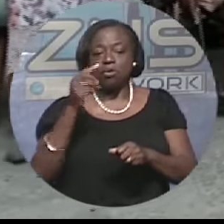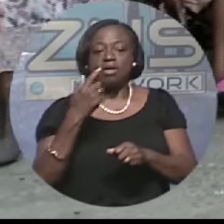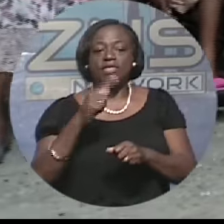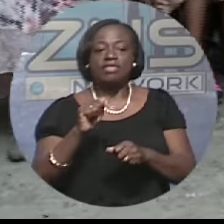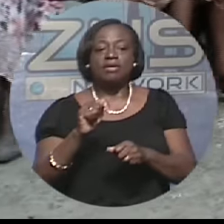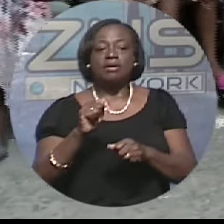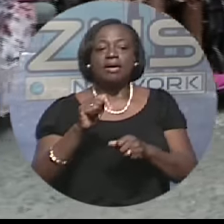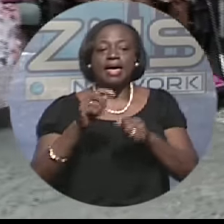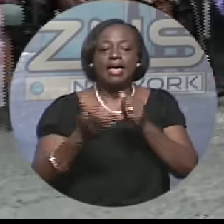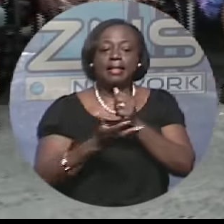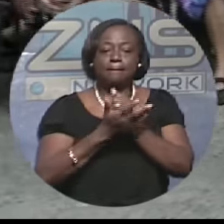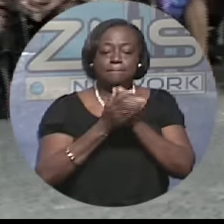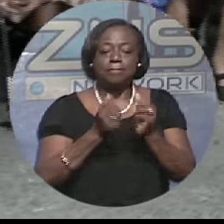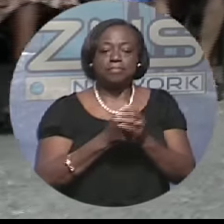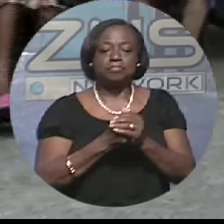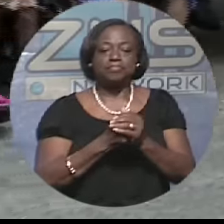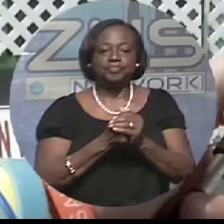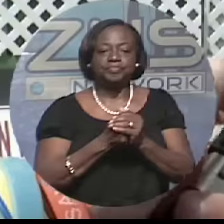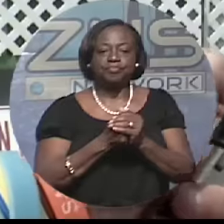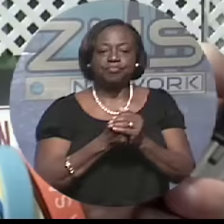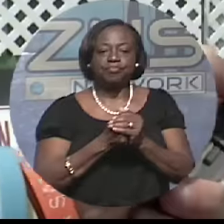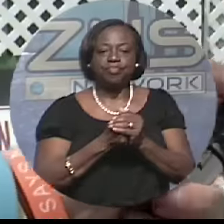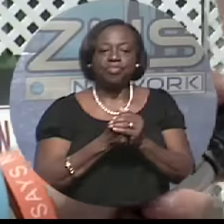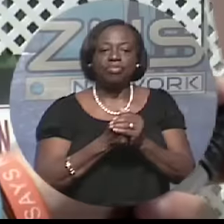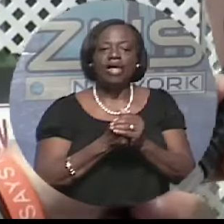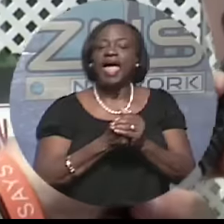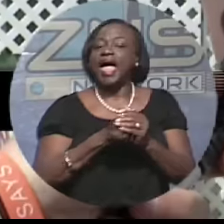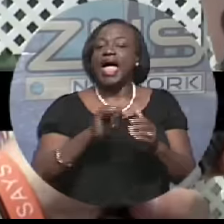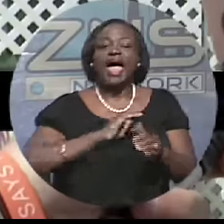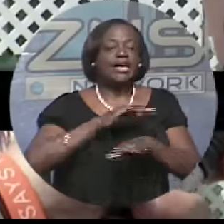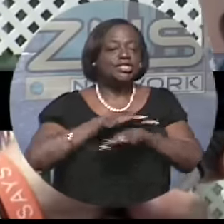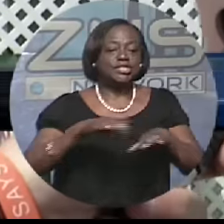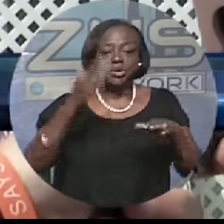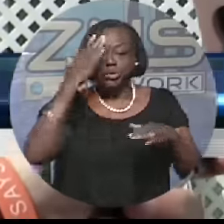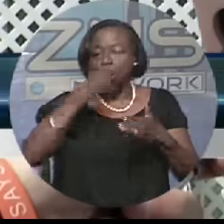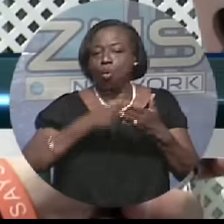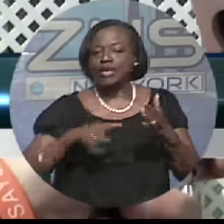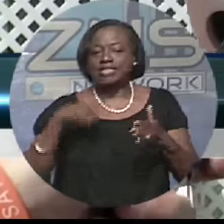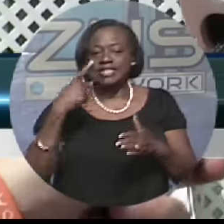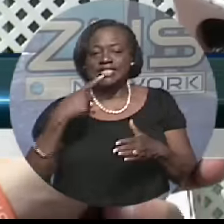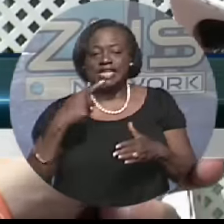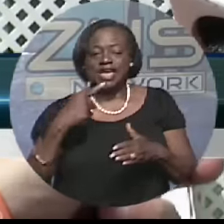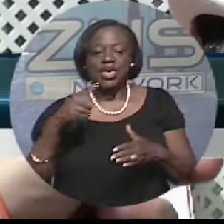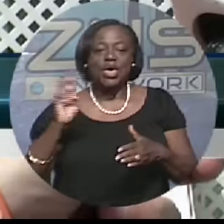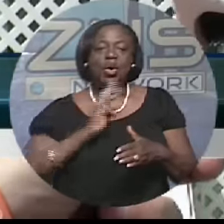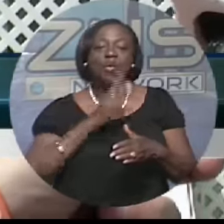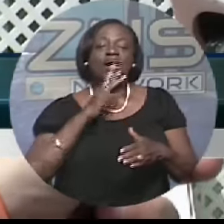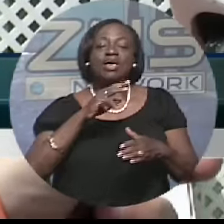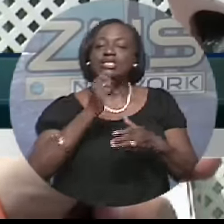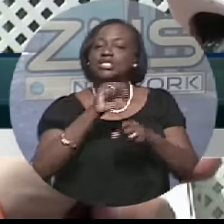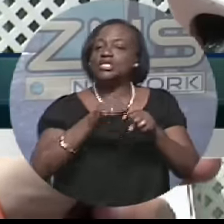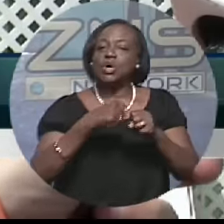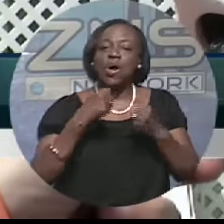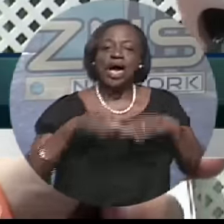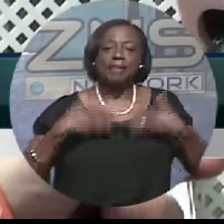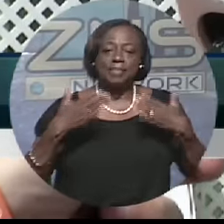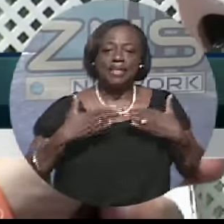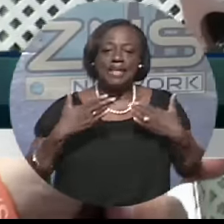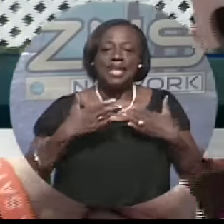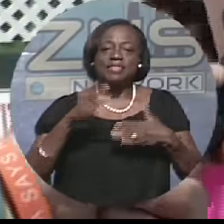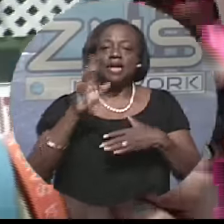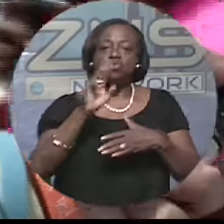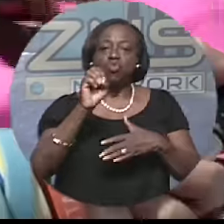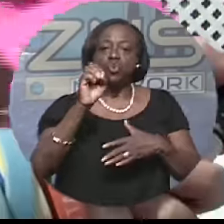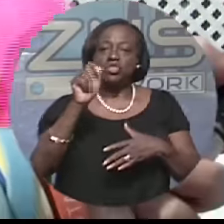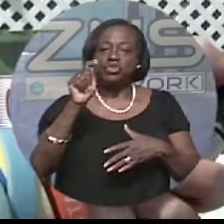community help. I'm overjoyed. I just don't know what to say, but I'm so happy that Rotary East Nassau is here with us